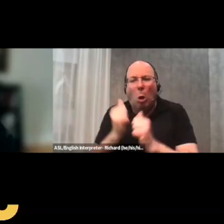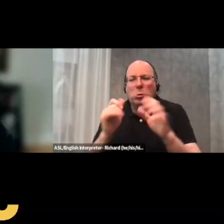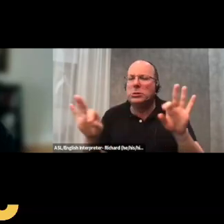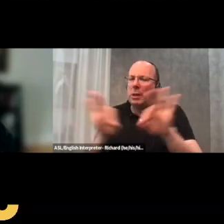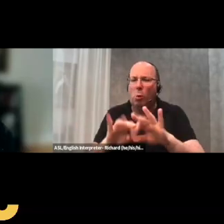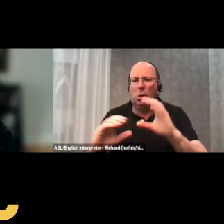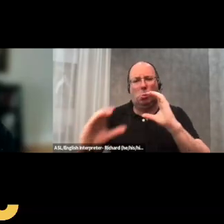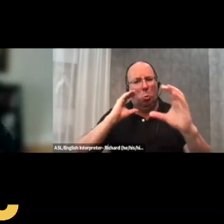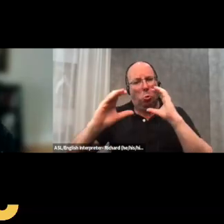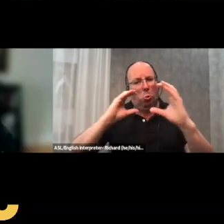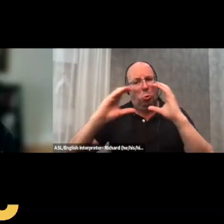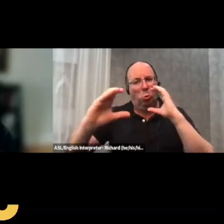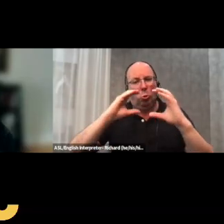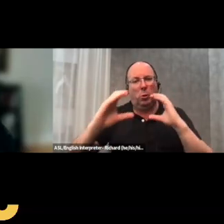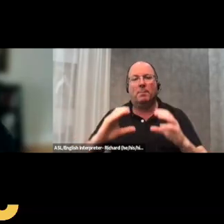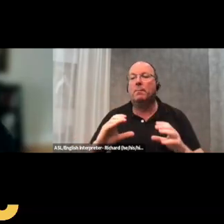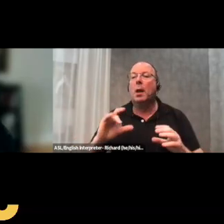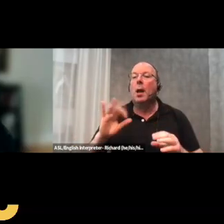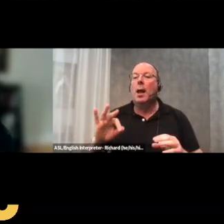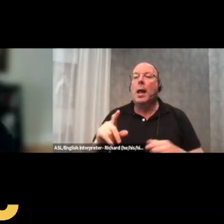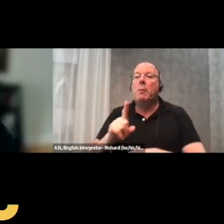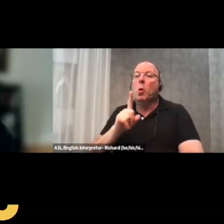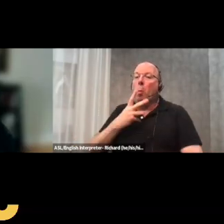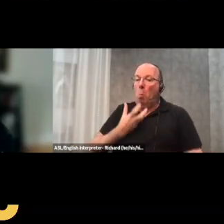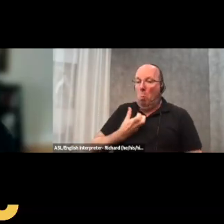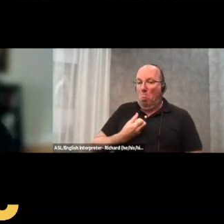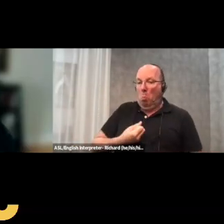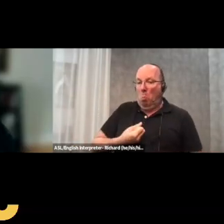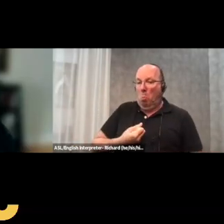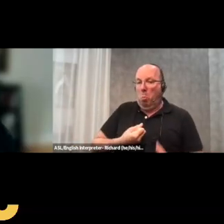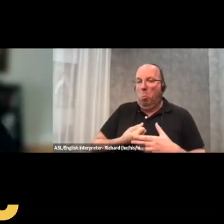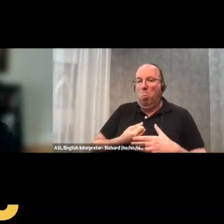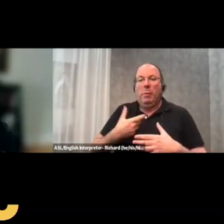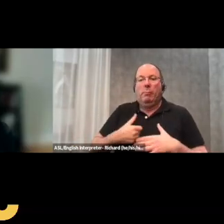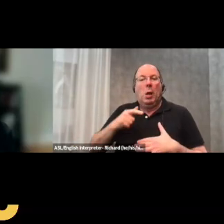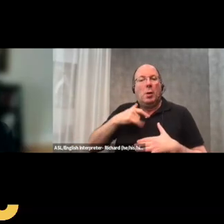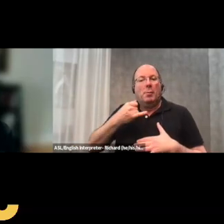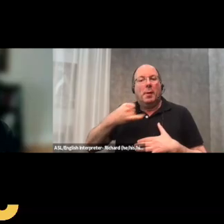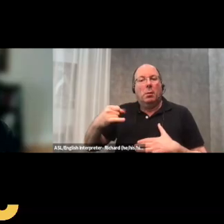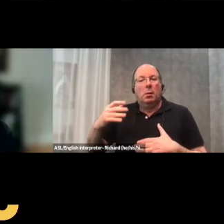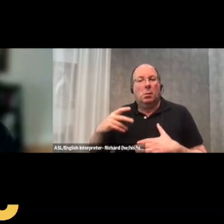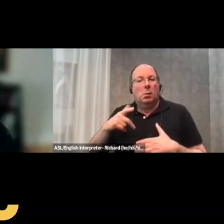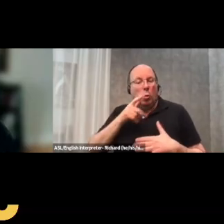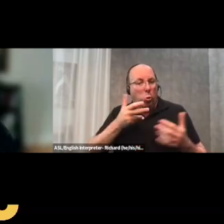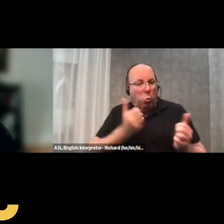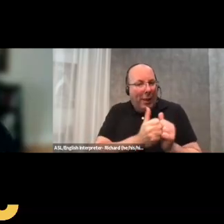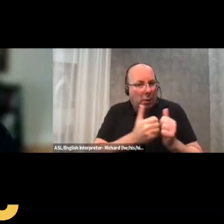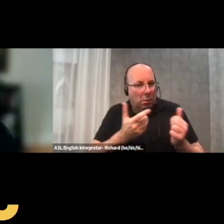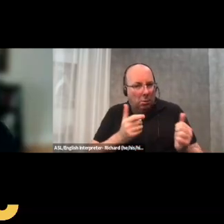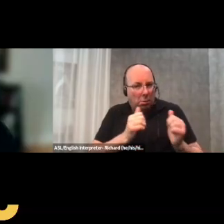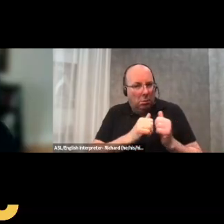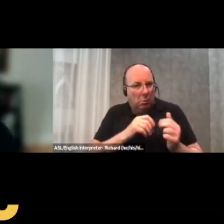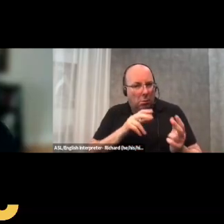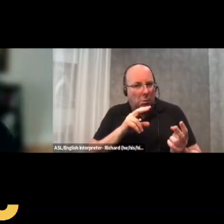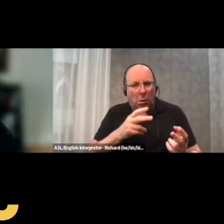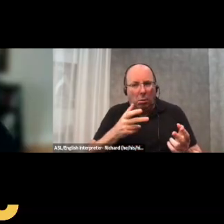for boundaries. If you don't tell your partner what your boundaries are, they're not going to know them. And if you don't ask your